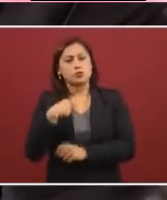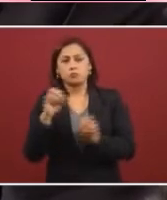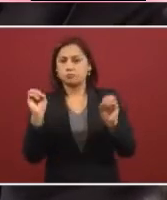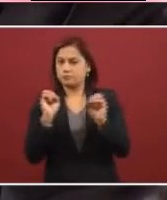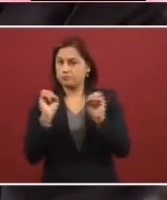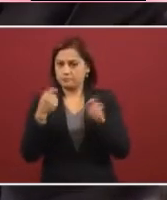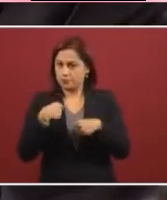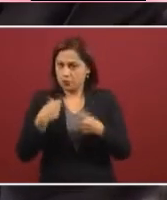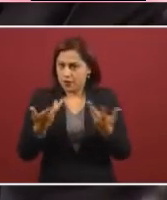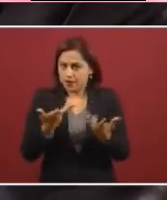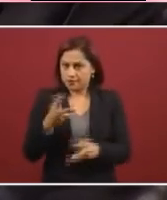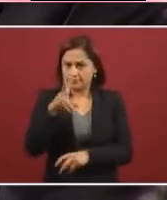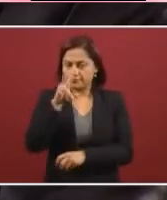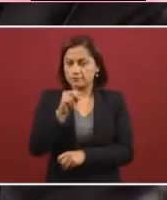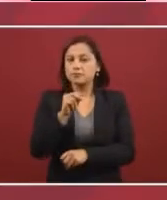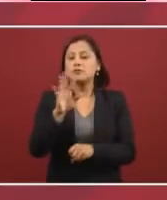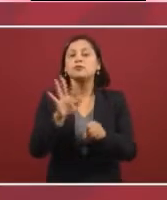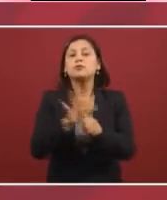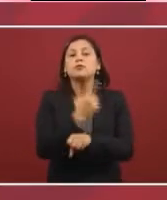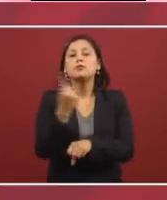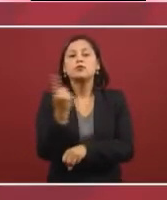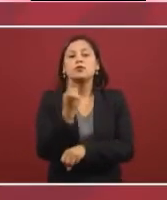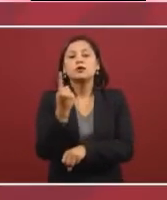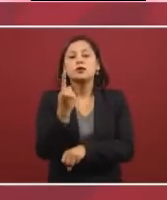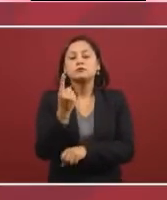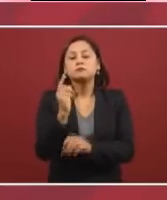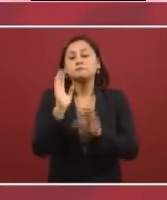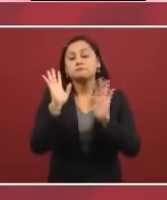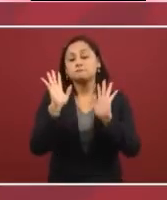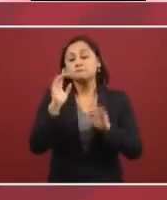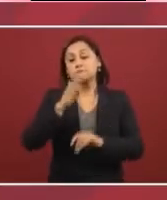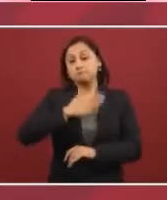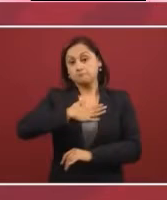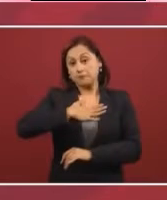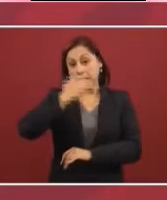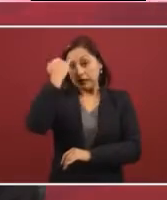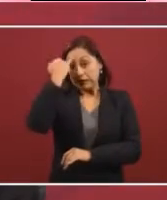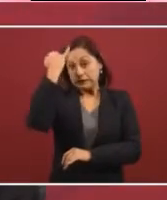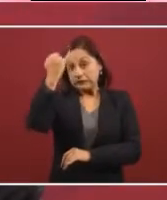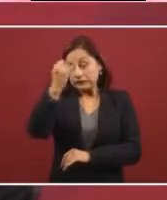I am not doing that because I believe